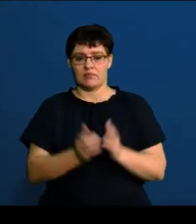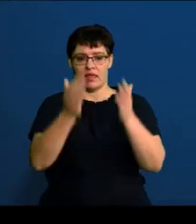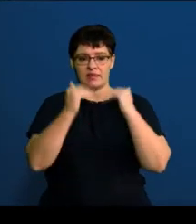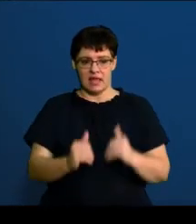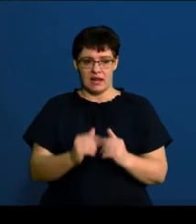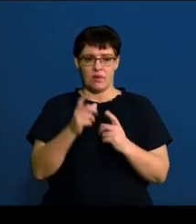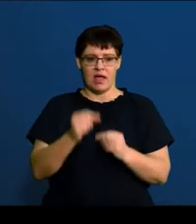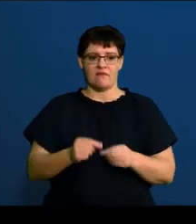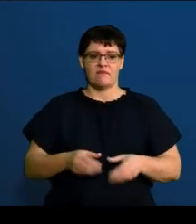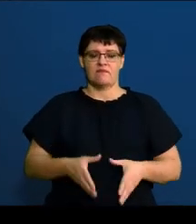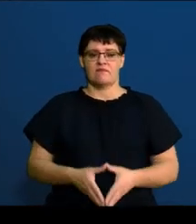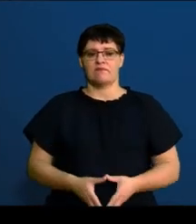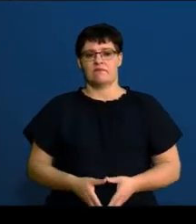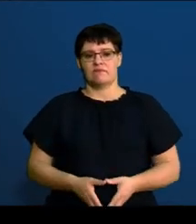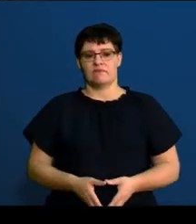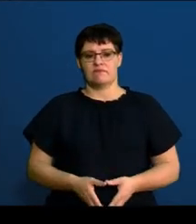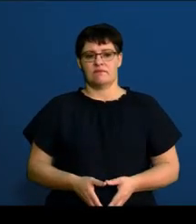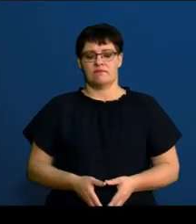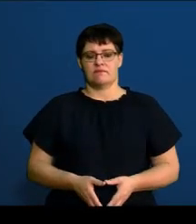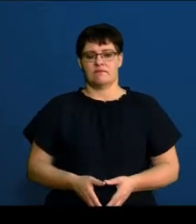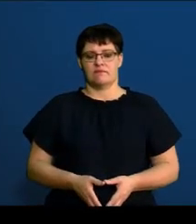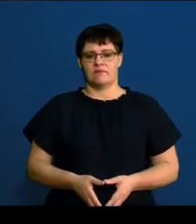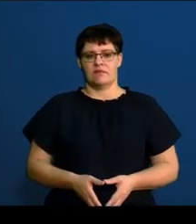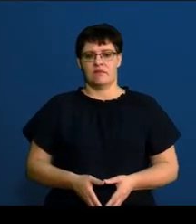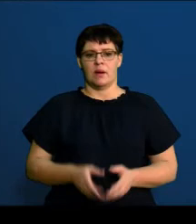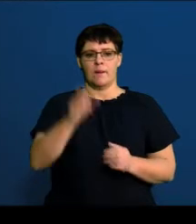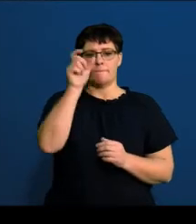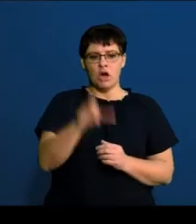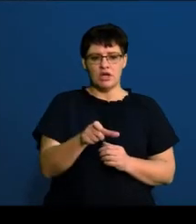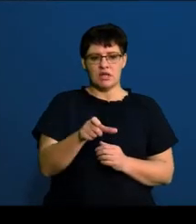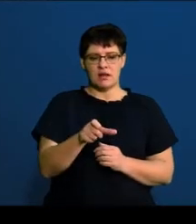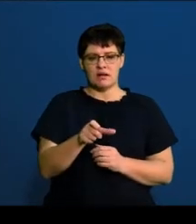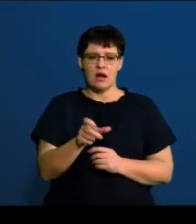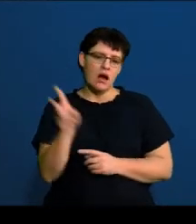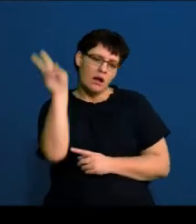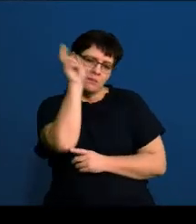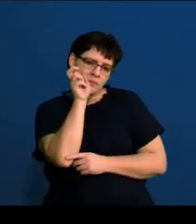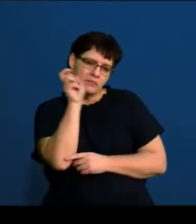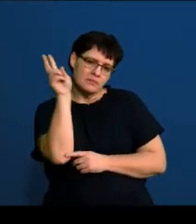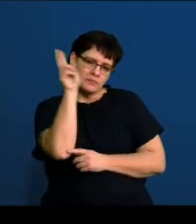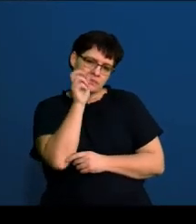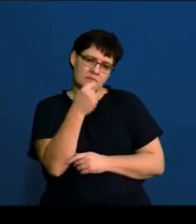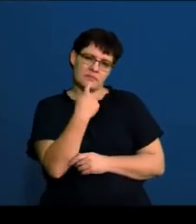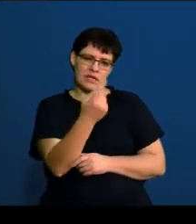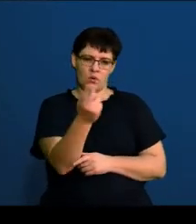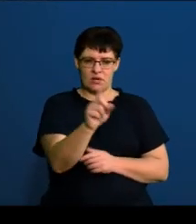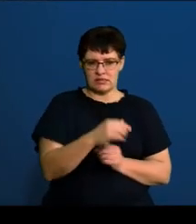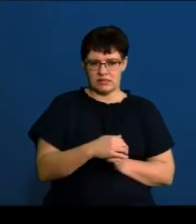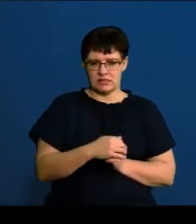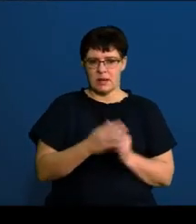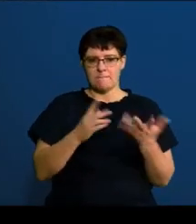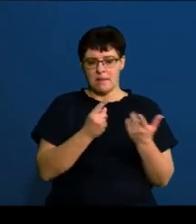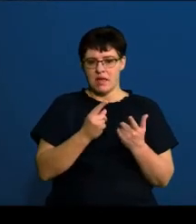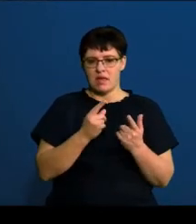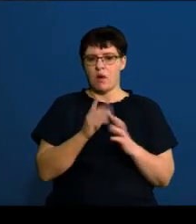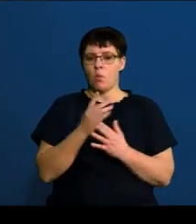this. This could mean that the person is actually absorbing what is being said. Here, he could be reaching out to